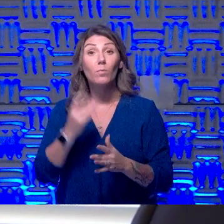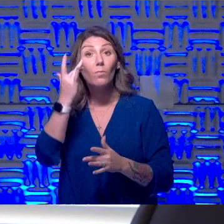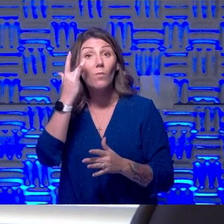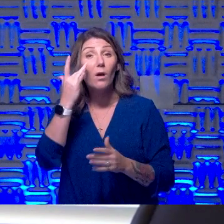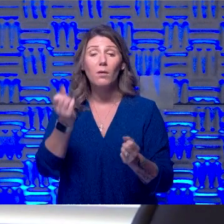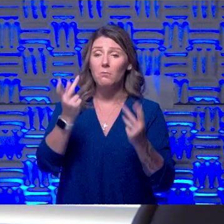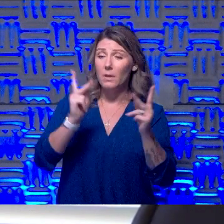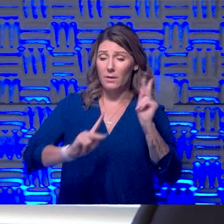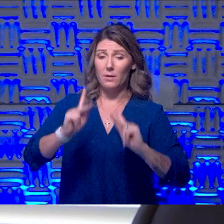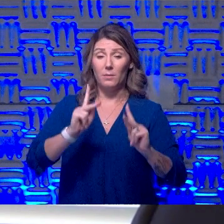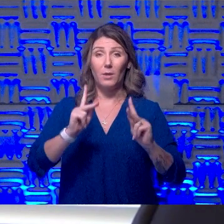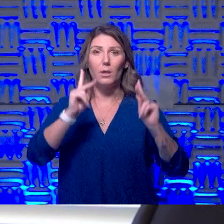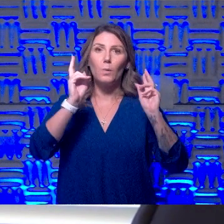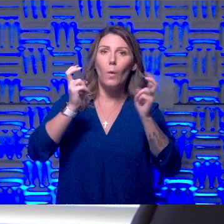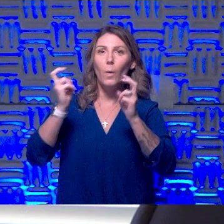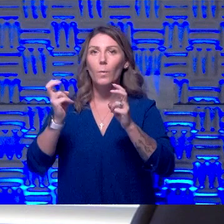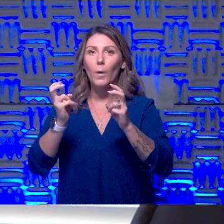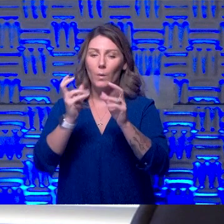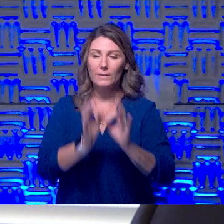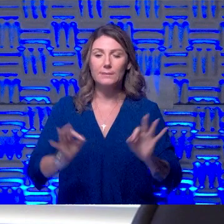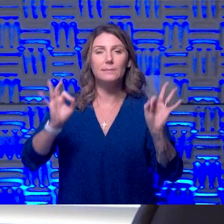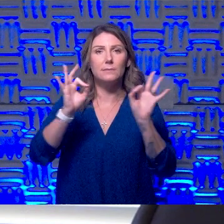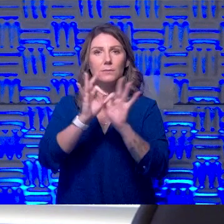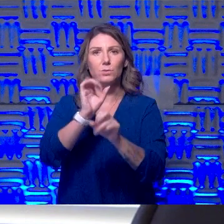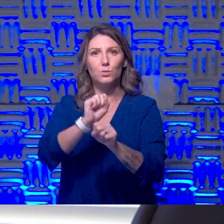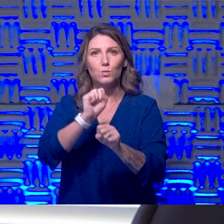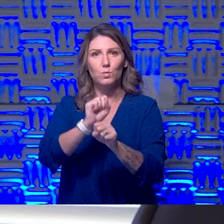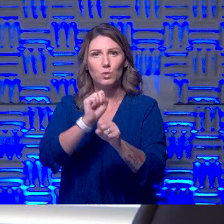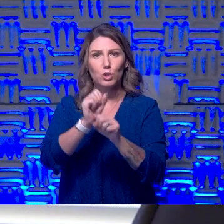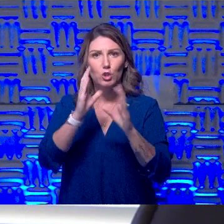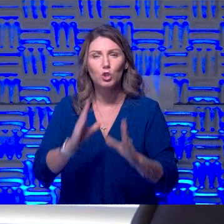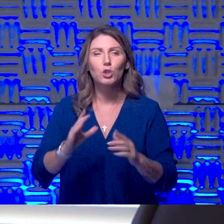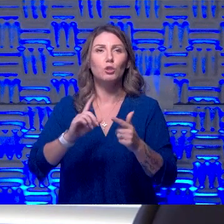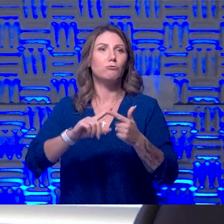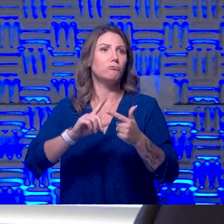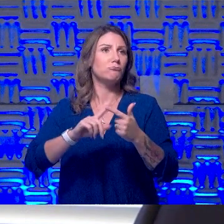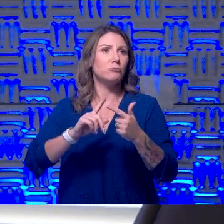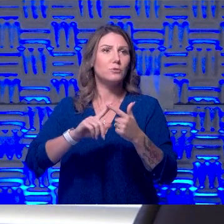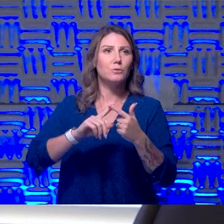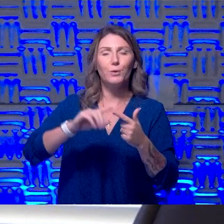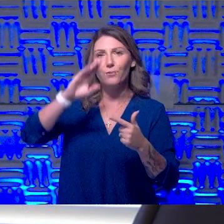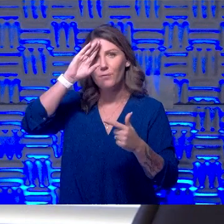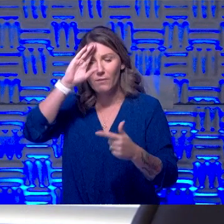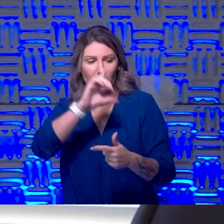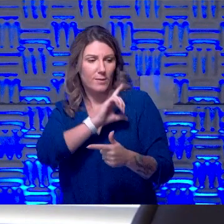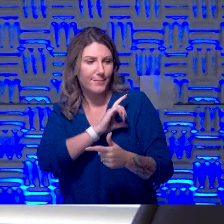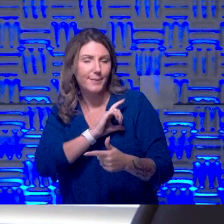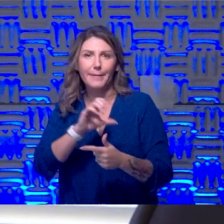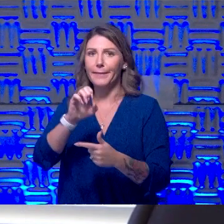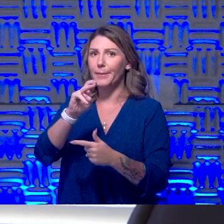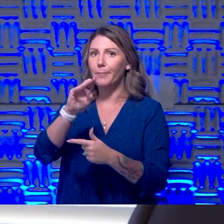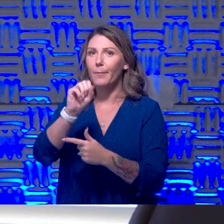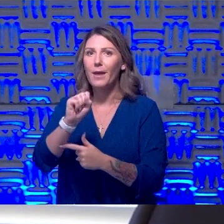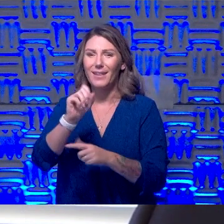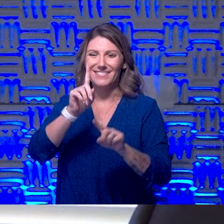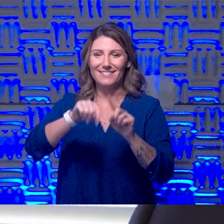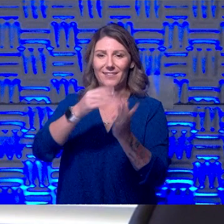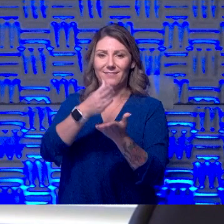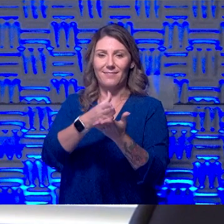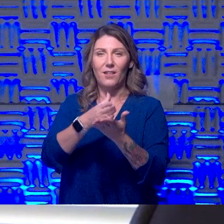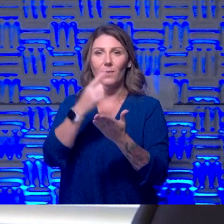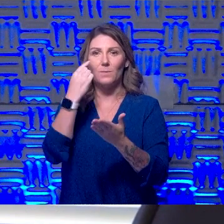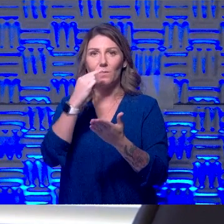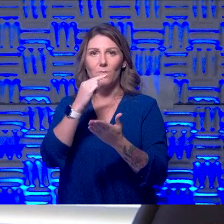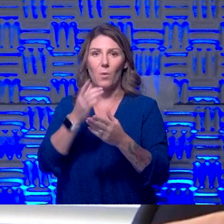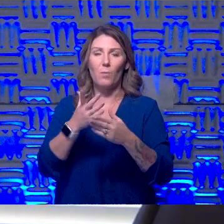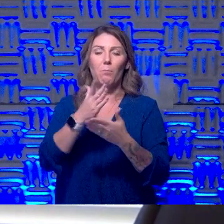folks are quote unquote essential workers. There are a lot of frontline workers that can't stand down during these kind of times. And so to have them part of